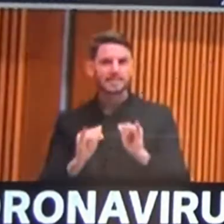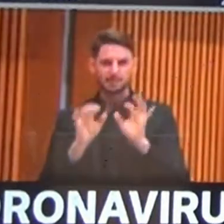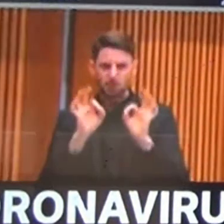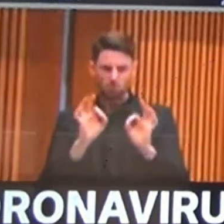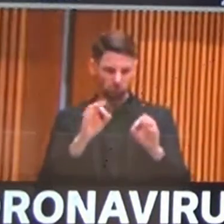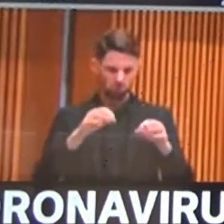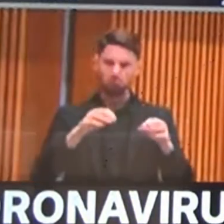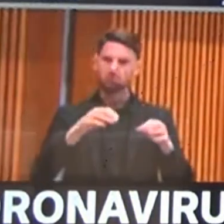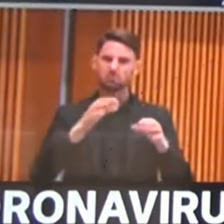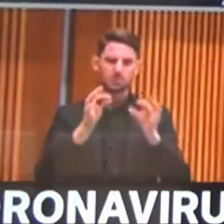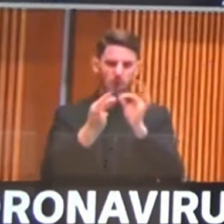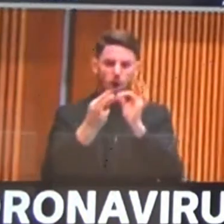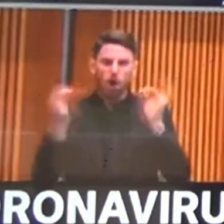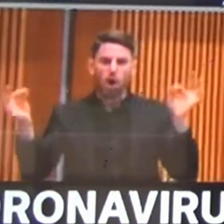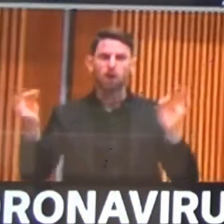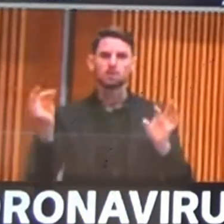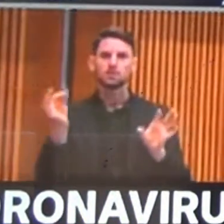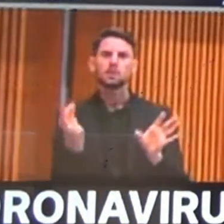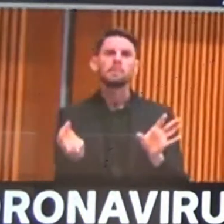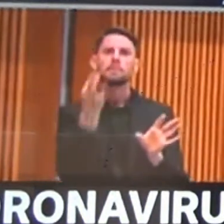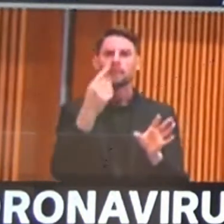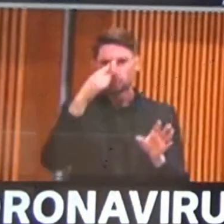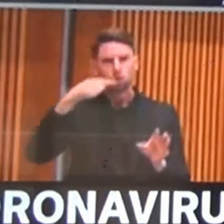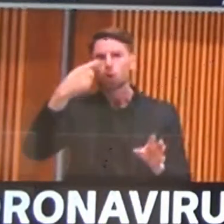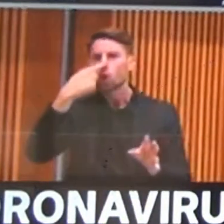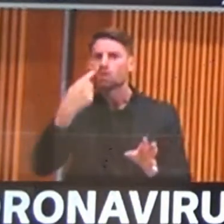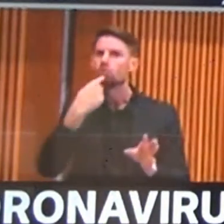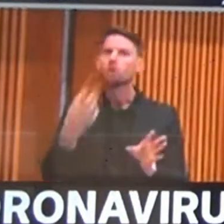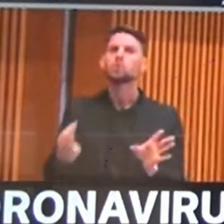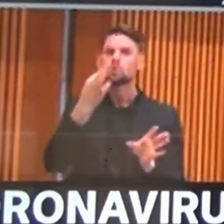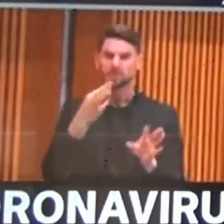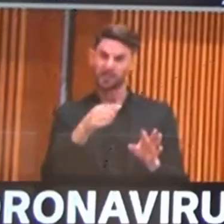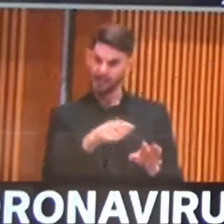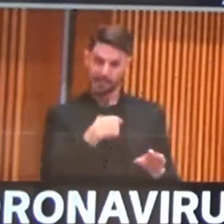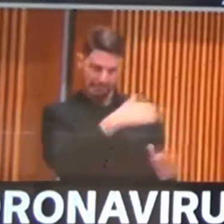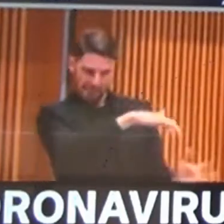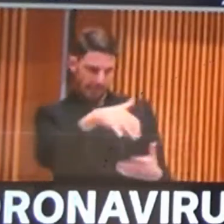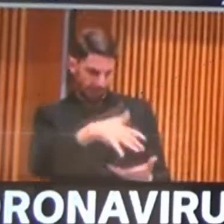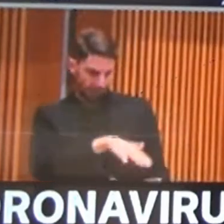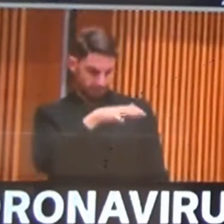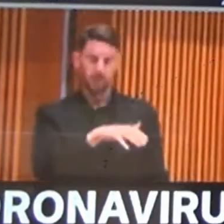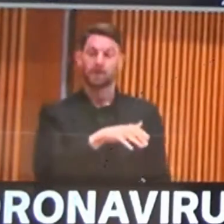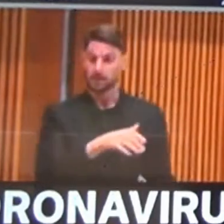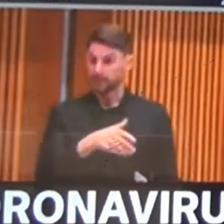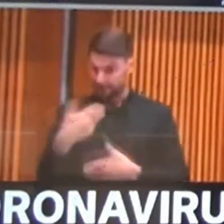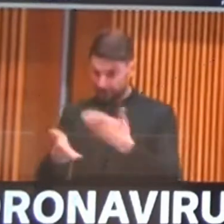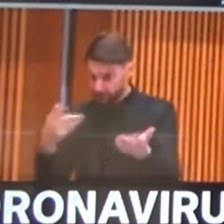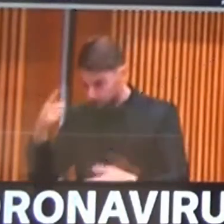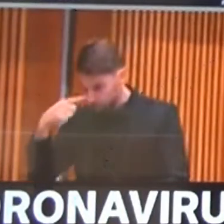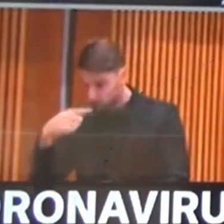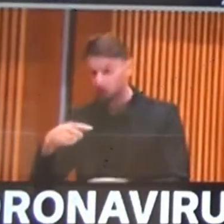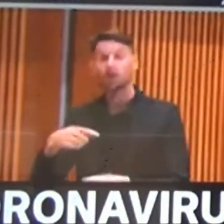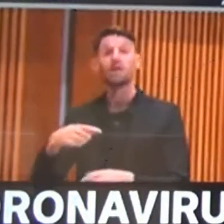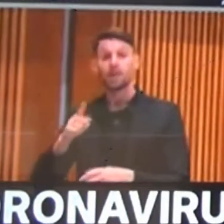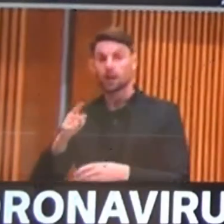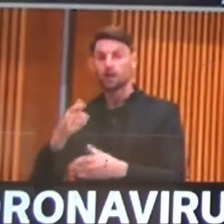we have sufficient for all of the current needs. So it's a case of tests come in and are provided and shared around the country.